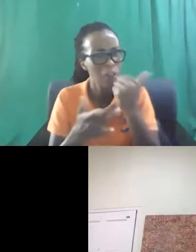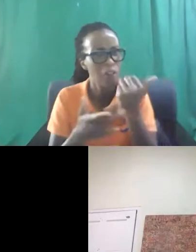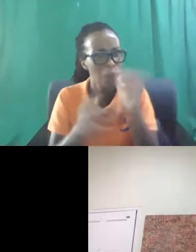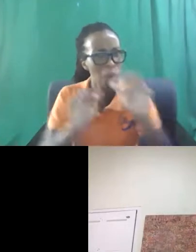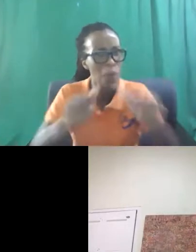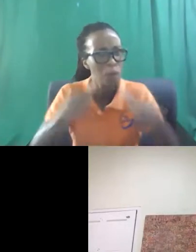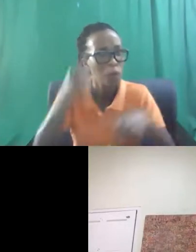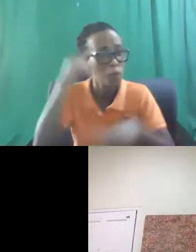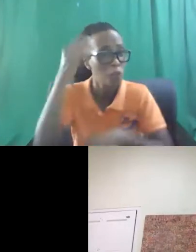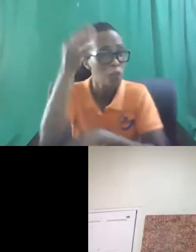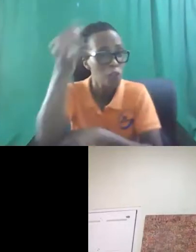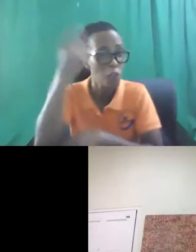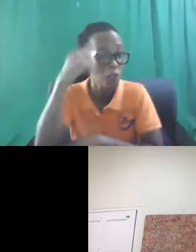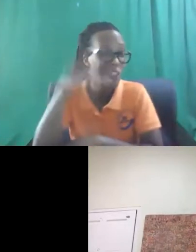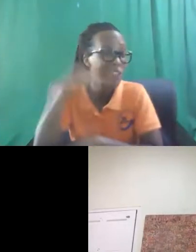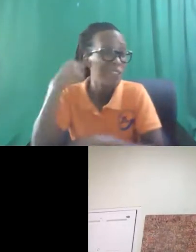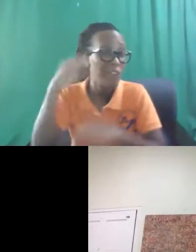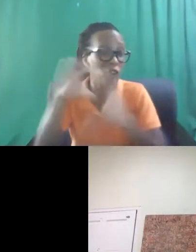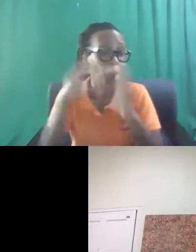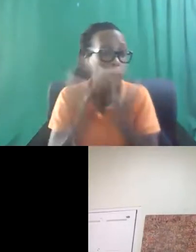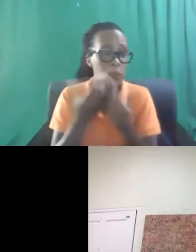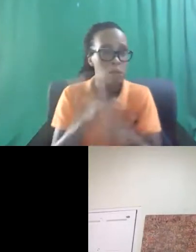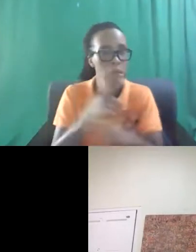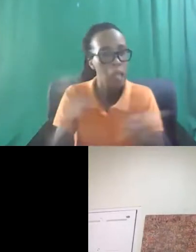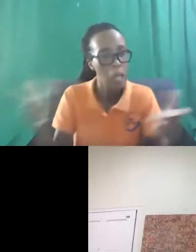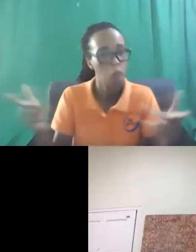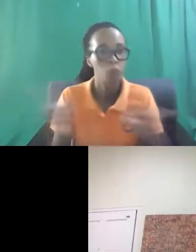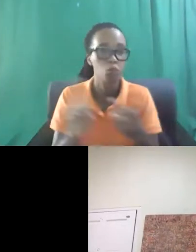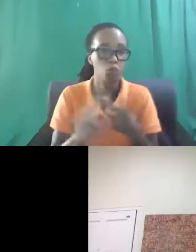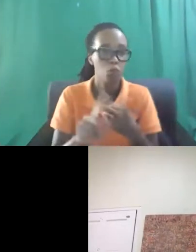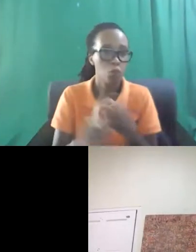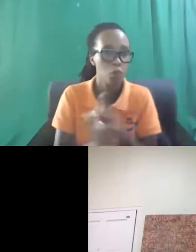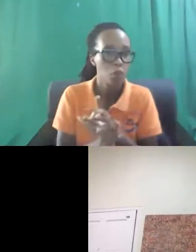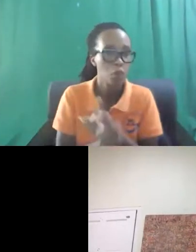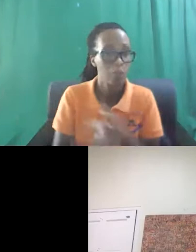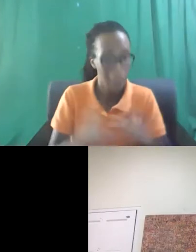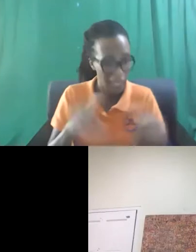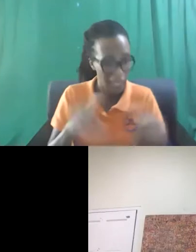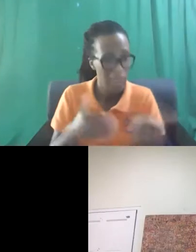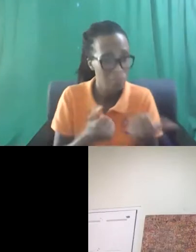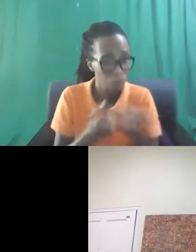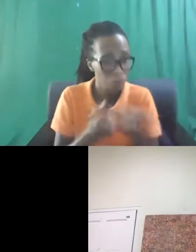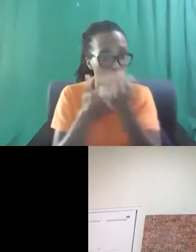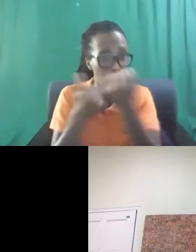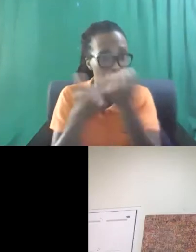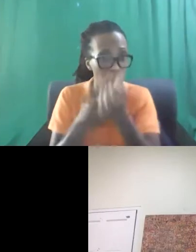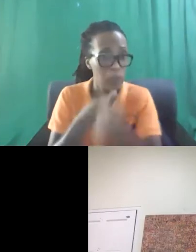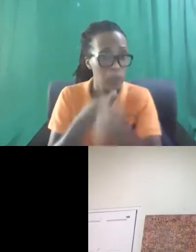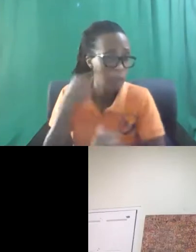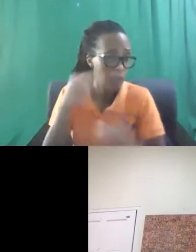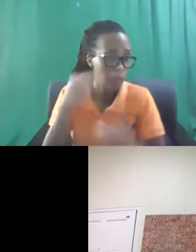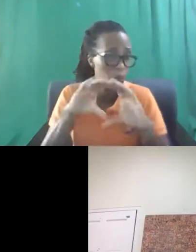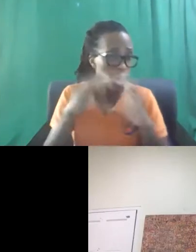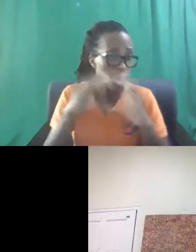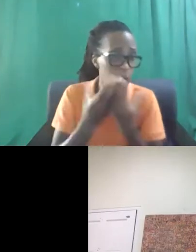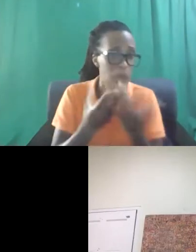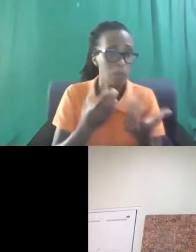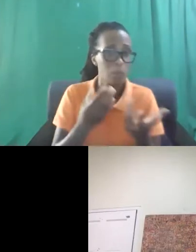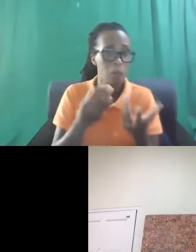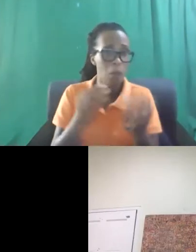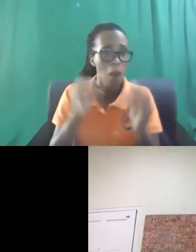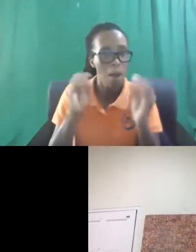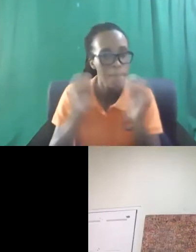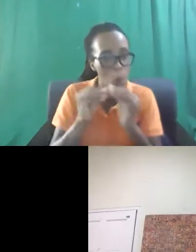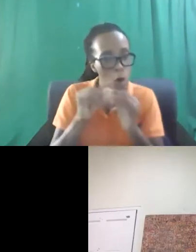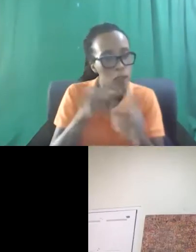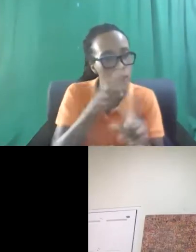deaf communities and sign languages that could be really, really useful, and really opportunity for entrepreneurship